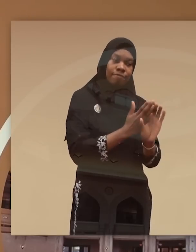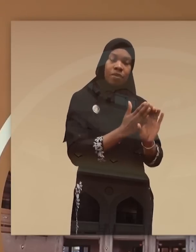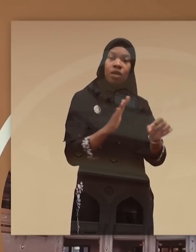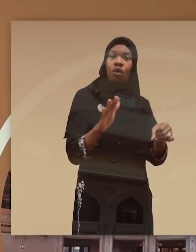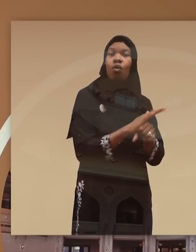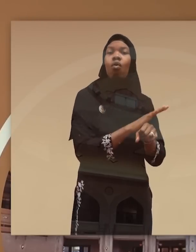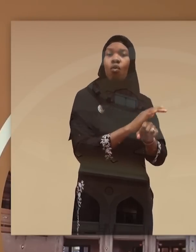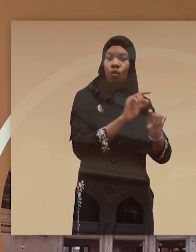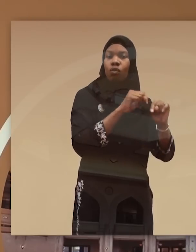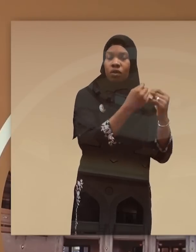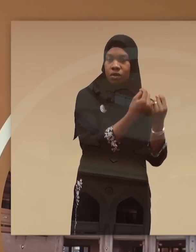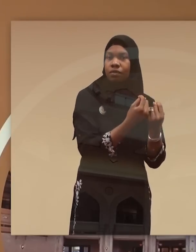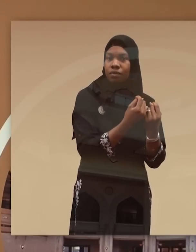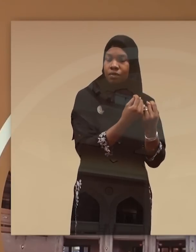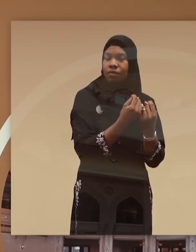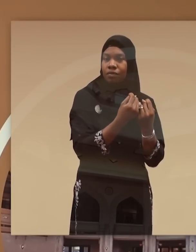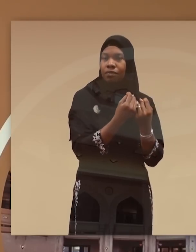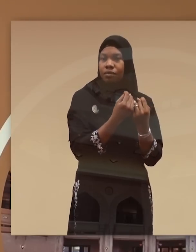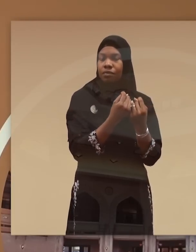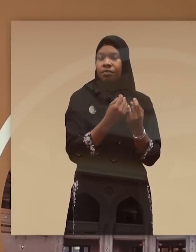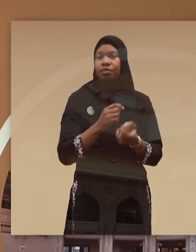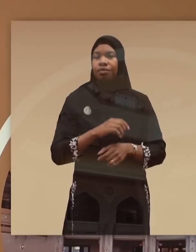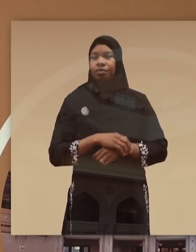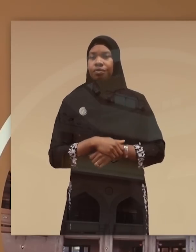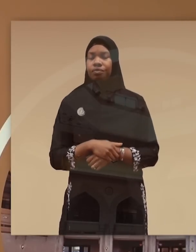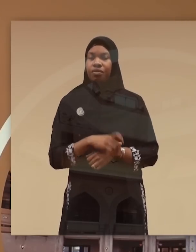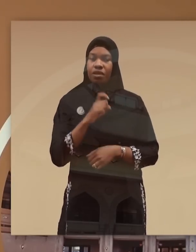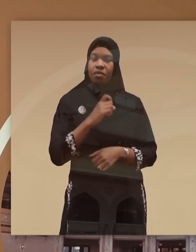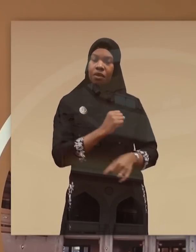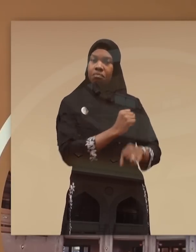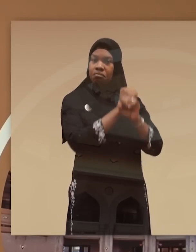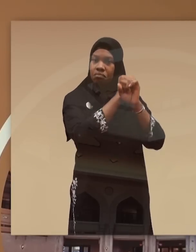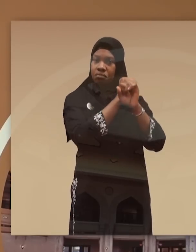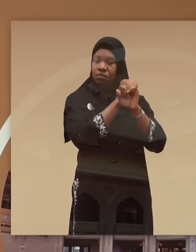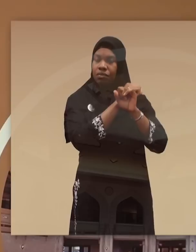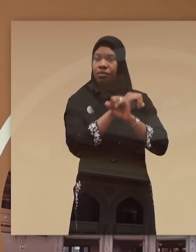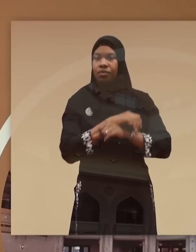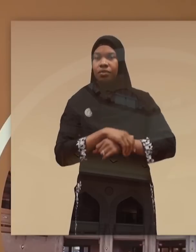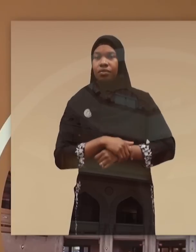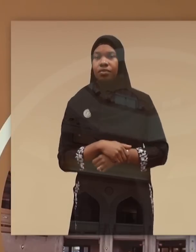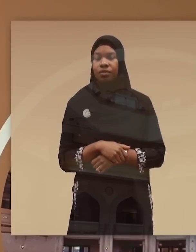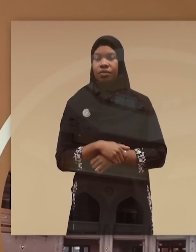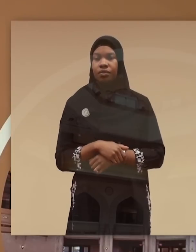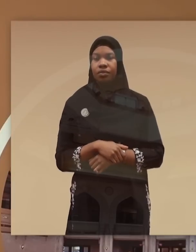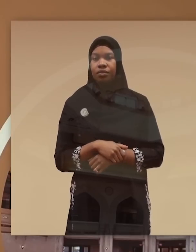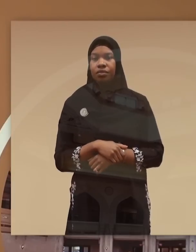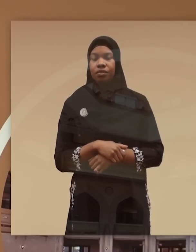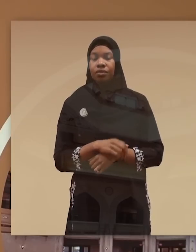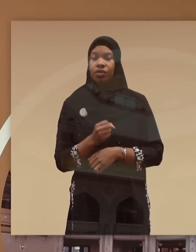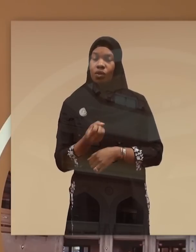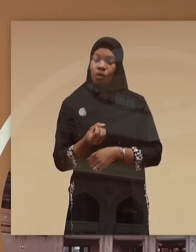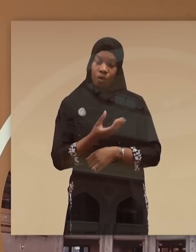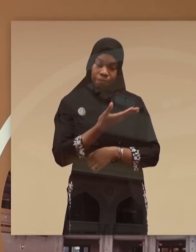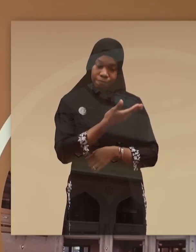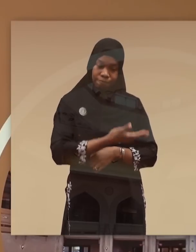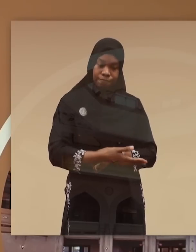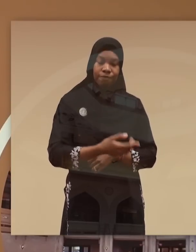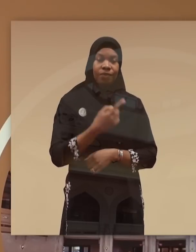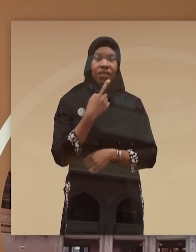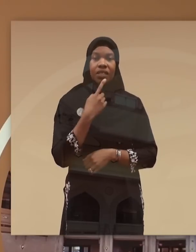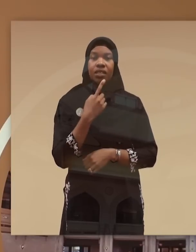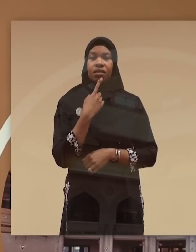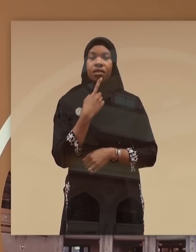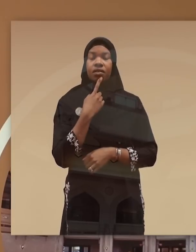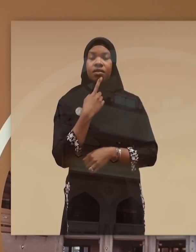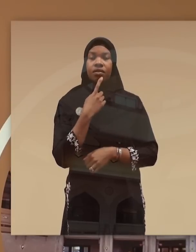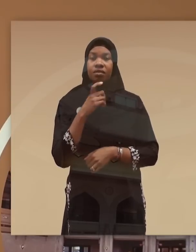wasallam. And here the Prophet Muhammad sallallahu alayhi wasallam uttered word, we need to write